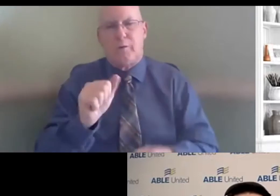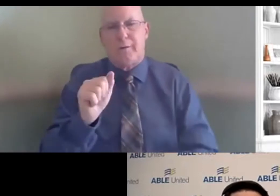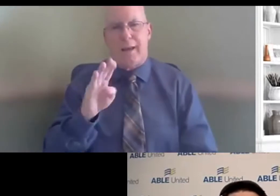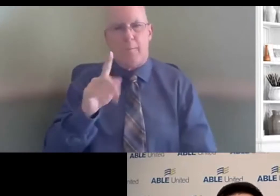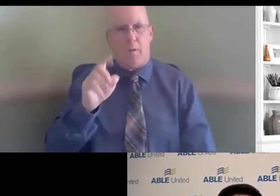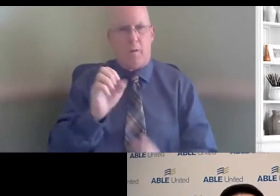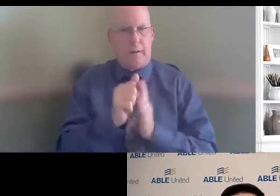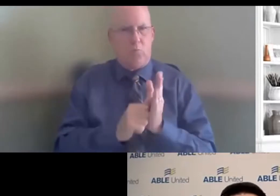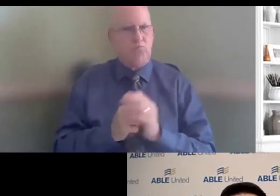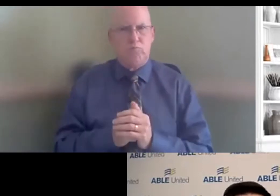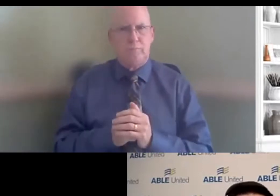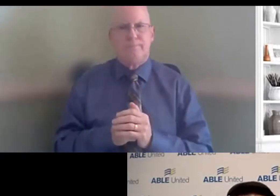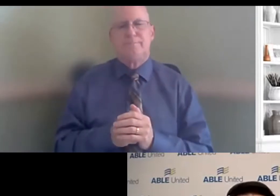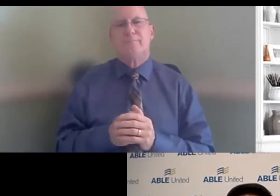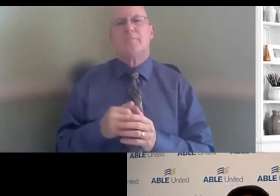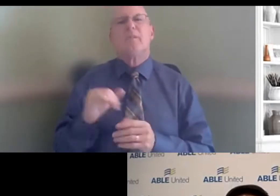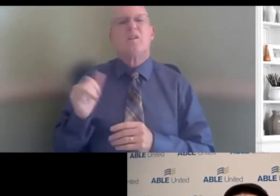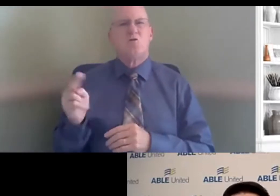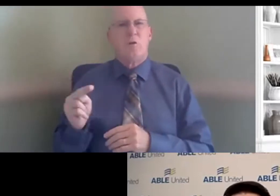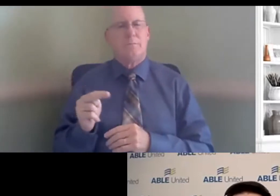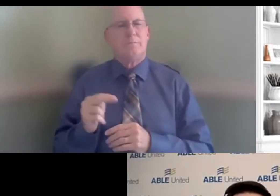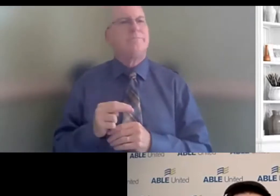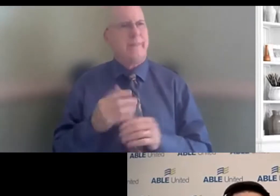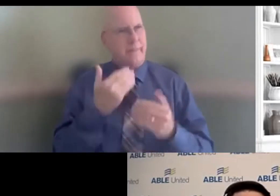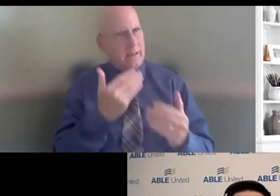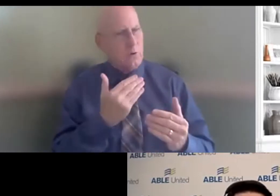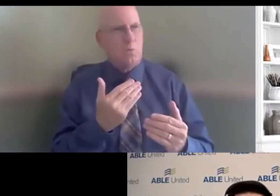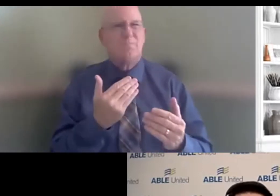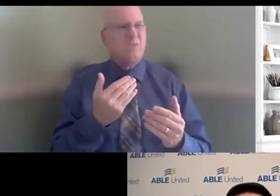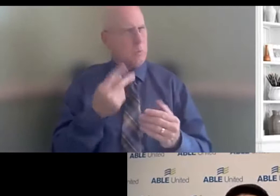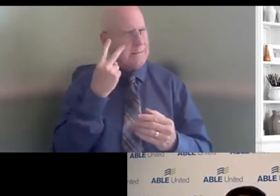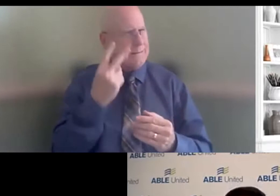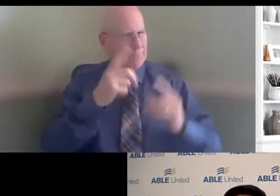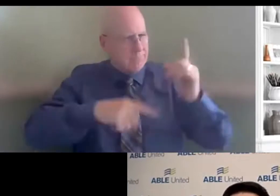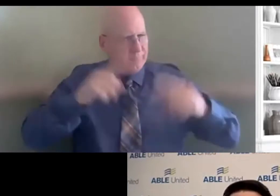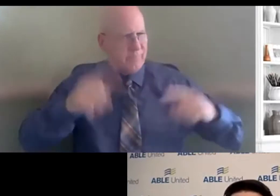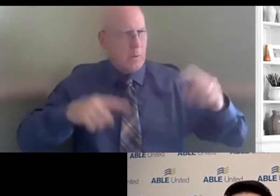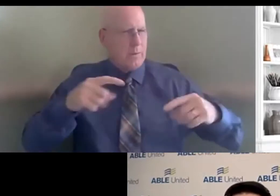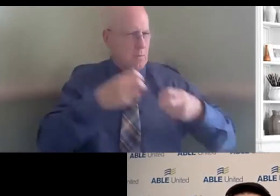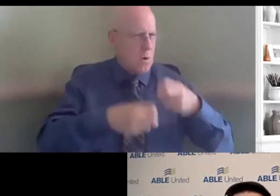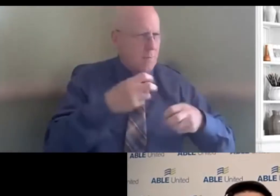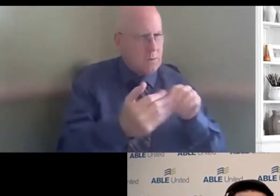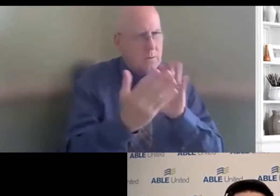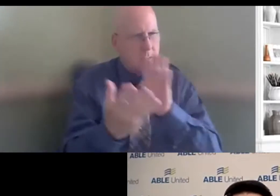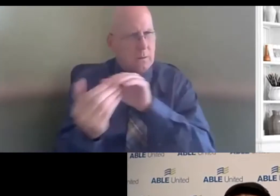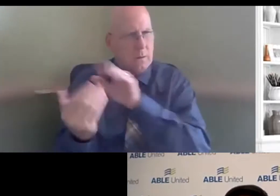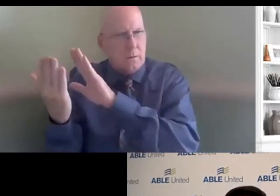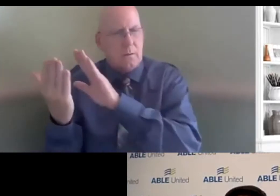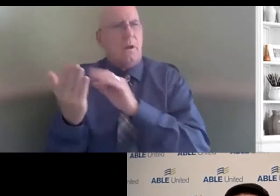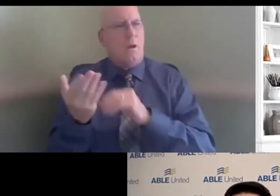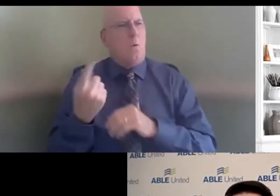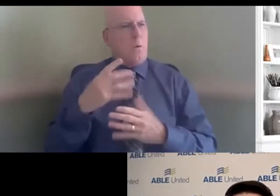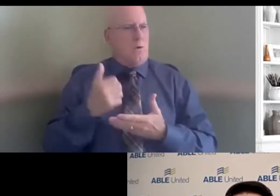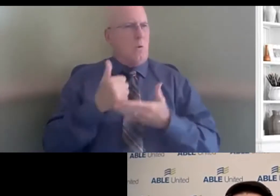we're constantly working at, is how do we get to those various courts and systems and educate them on ABLE and see how we can best be of